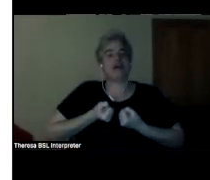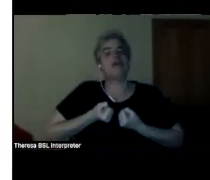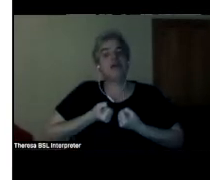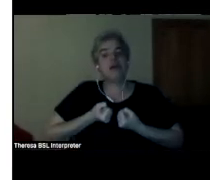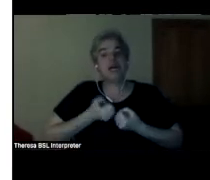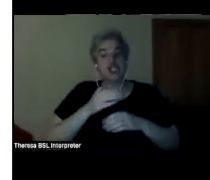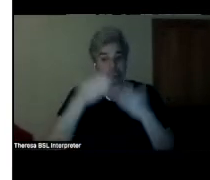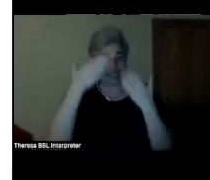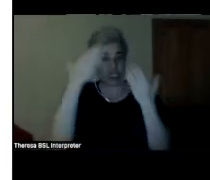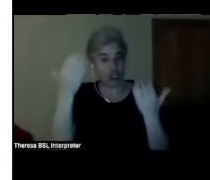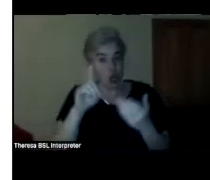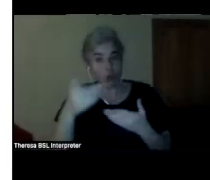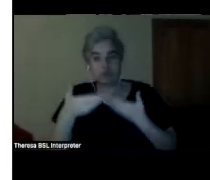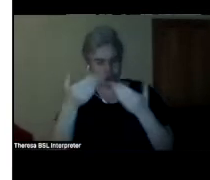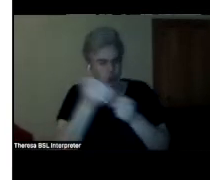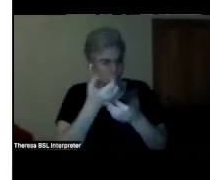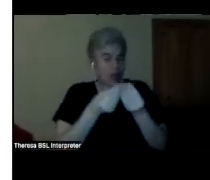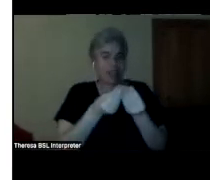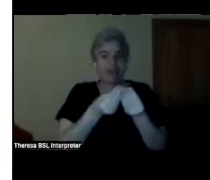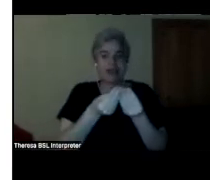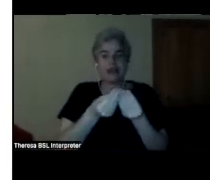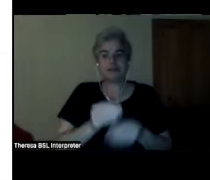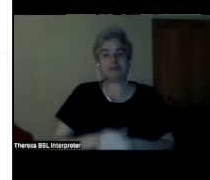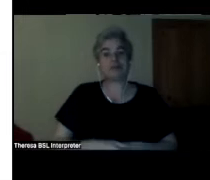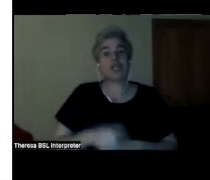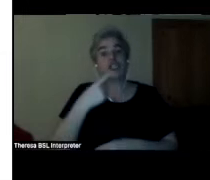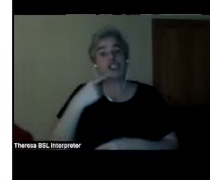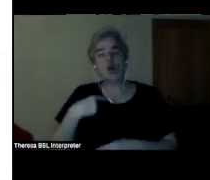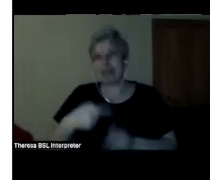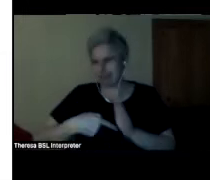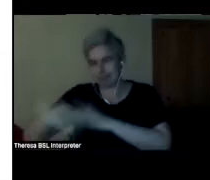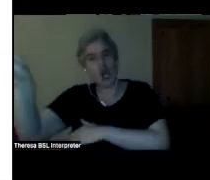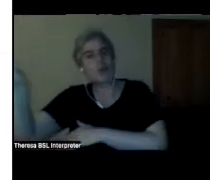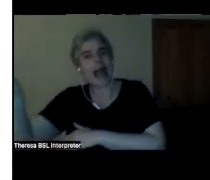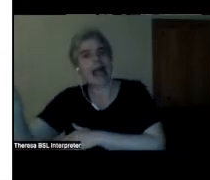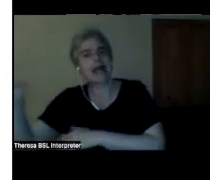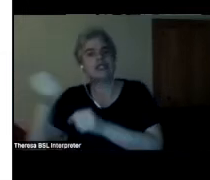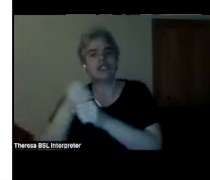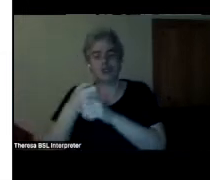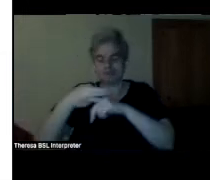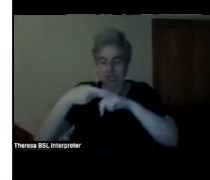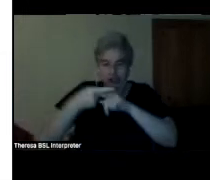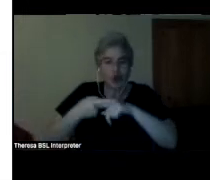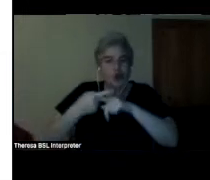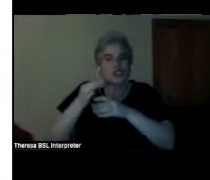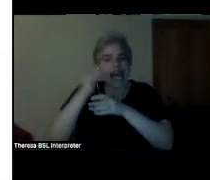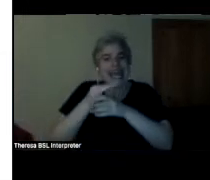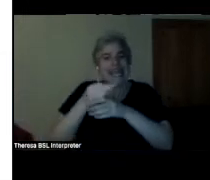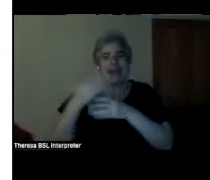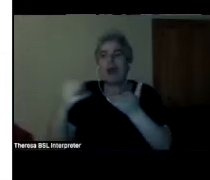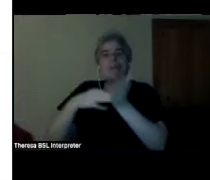did not know what to do with them. She told me to go back and do crochet in my mother's drawing